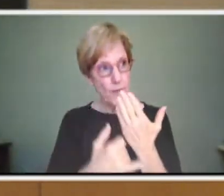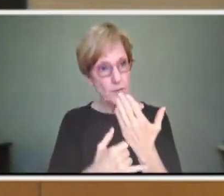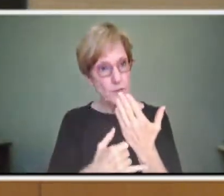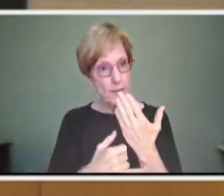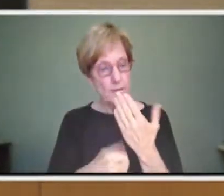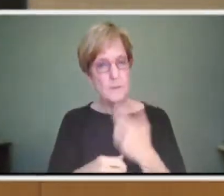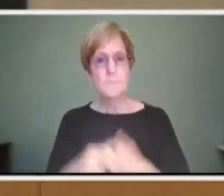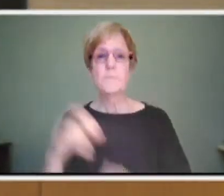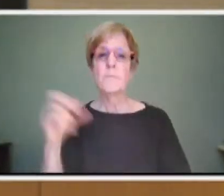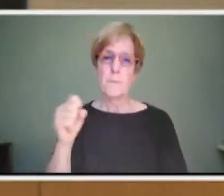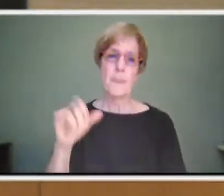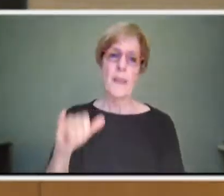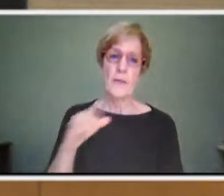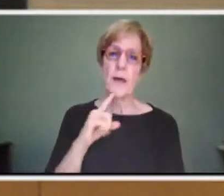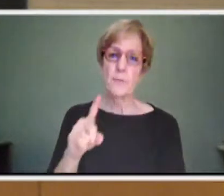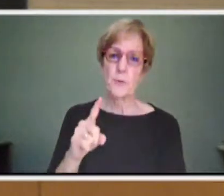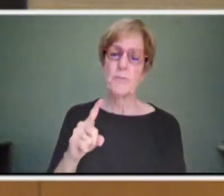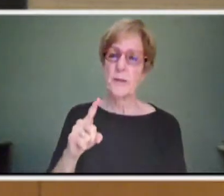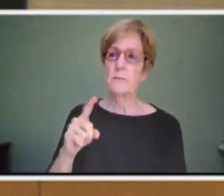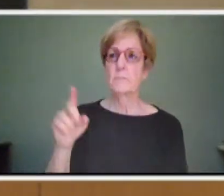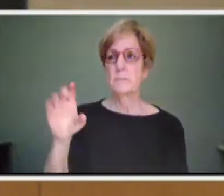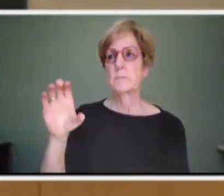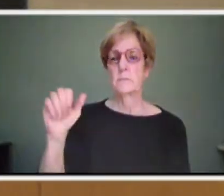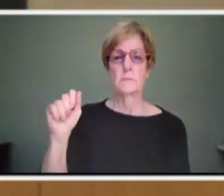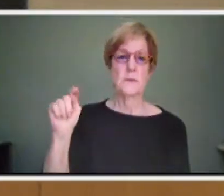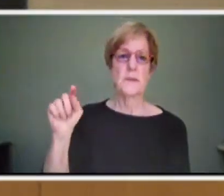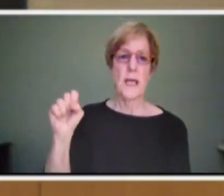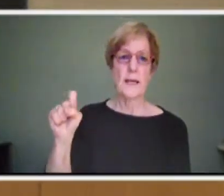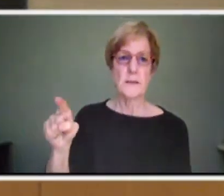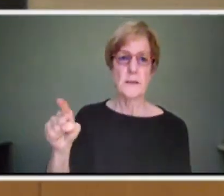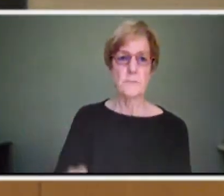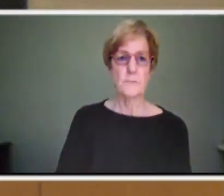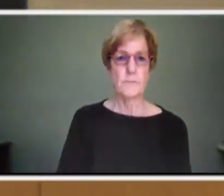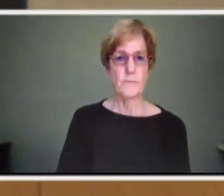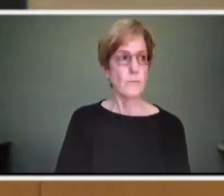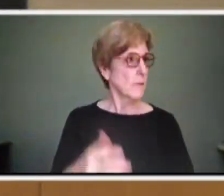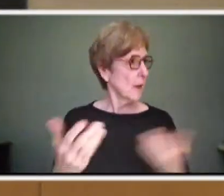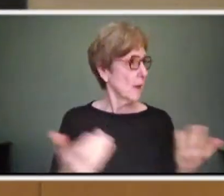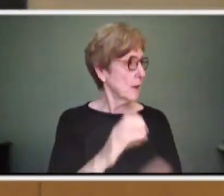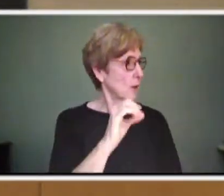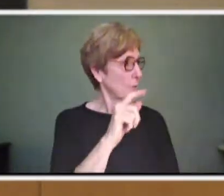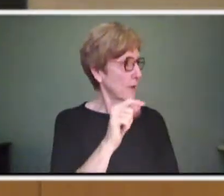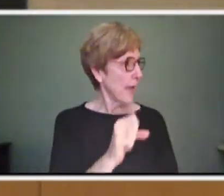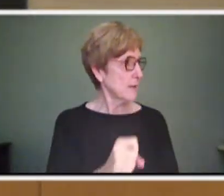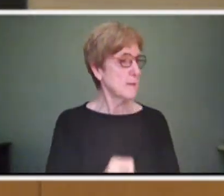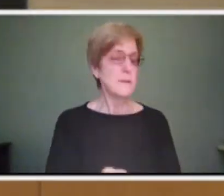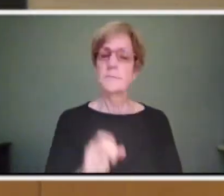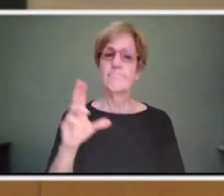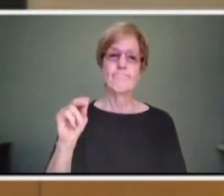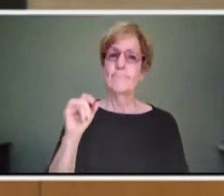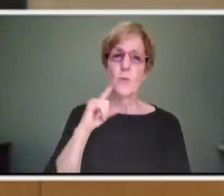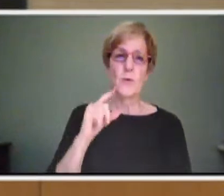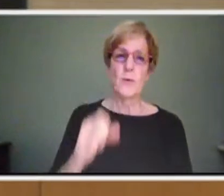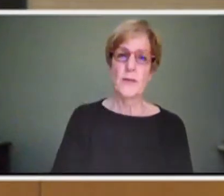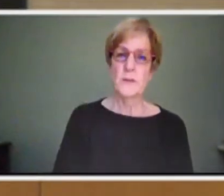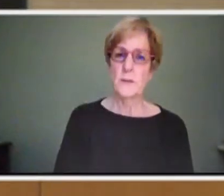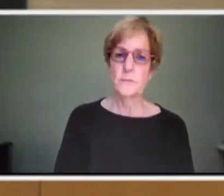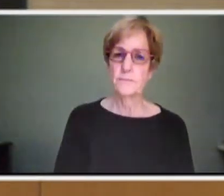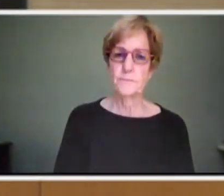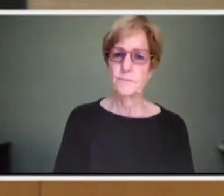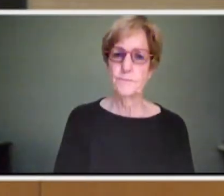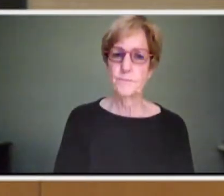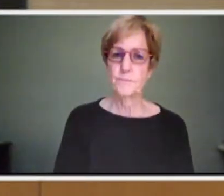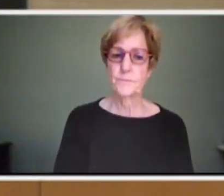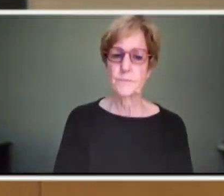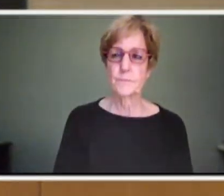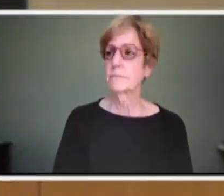would be our partners in CATS. Do we have someone here representing Catch Day? I do not believe we do. Okay. Thank